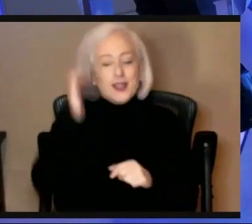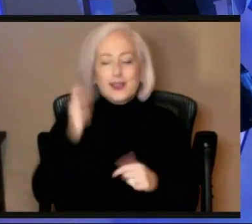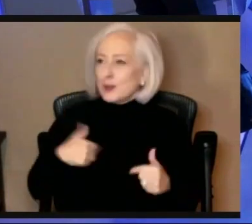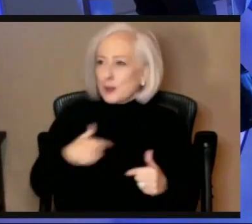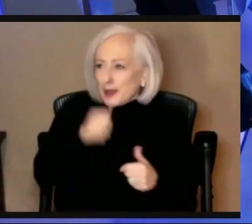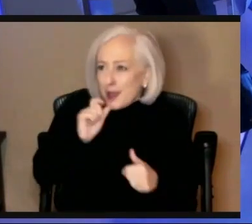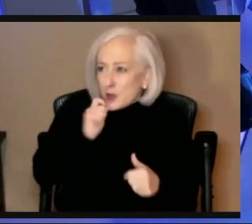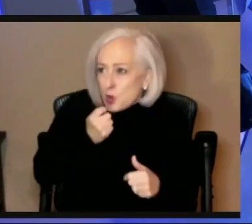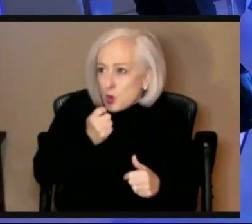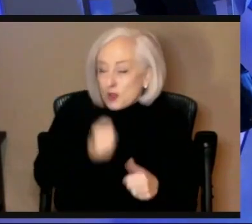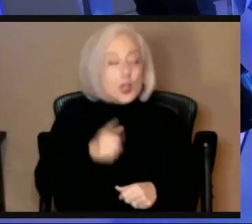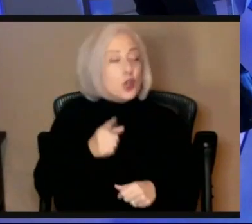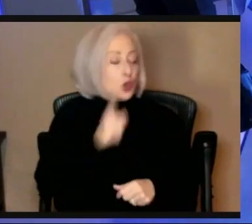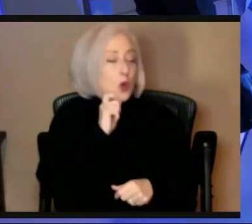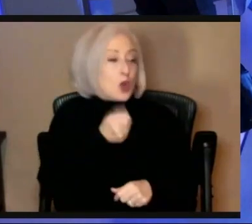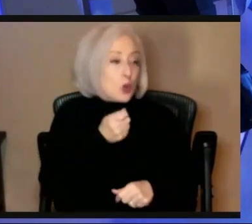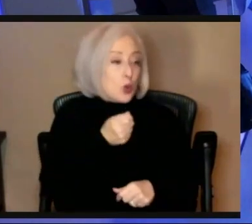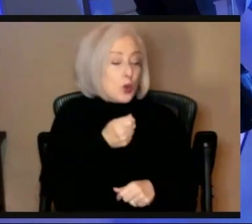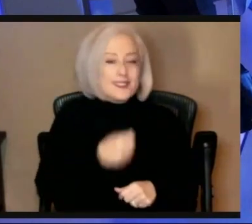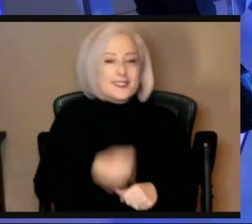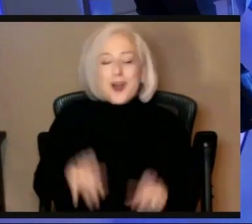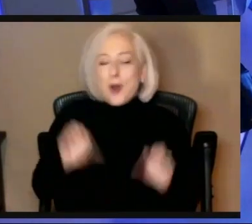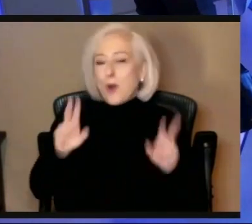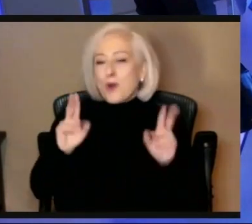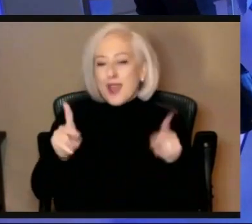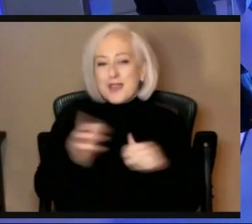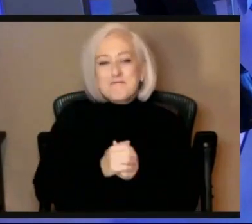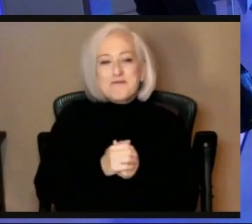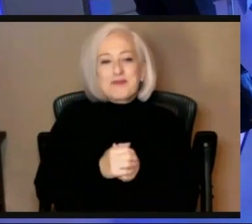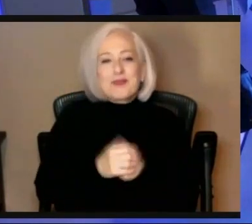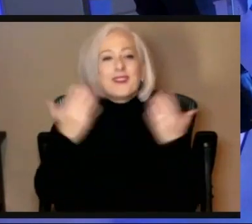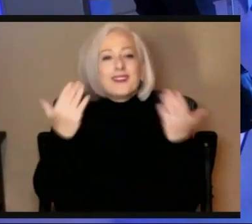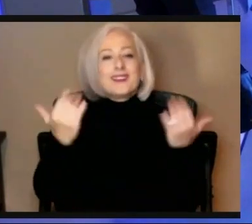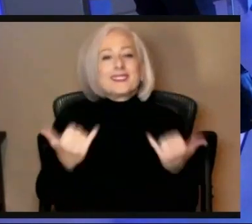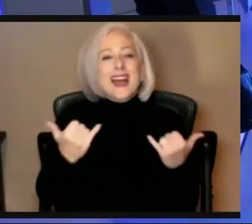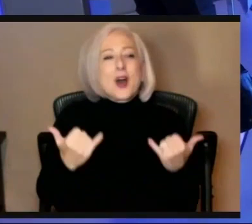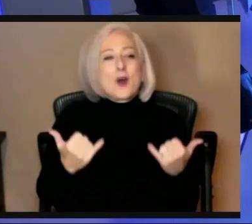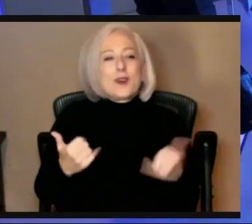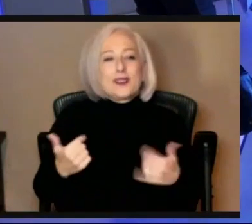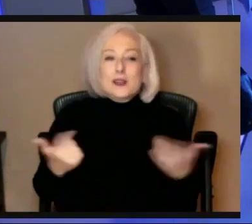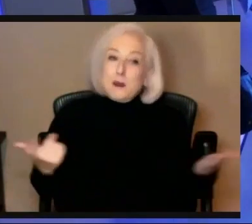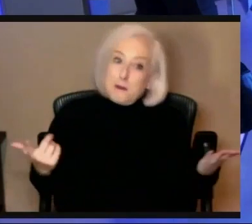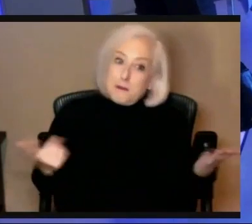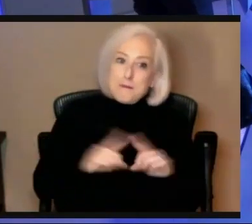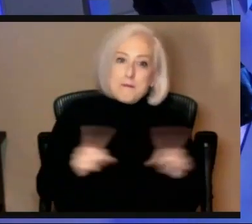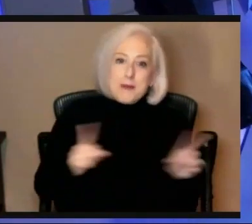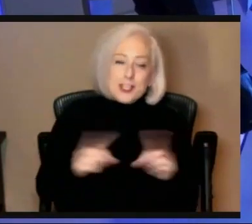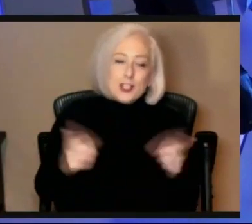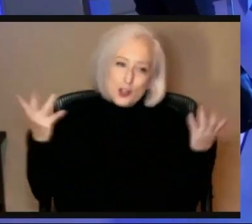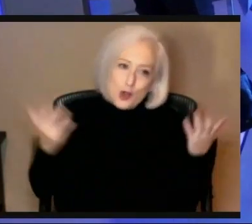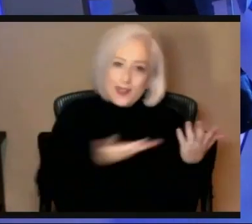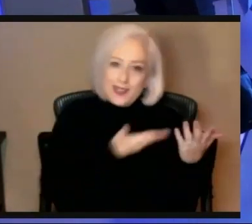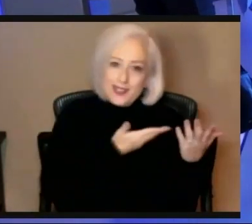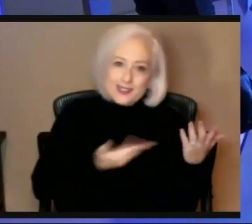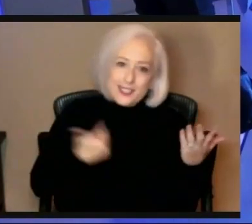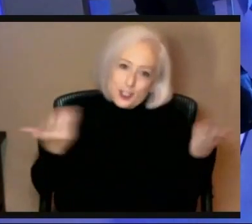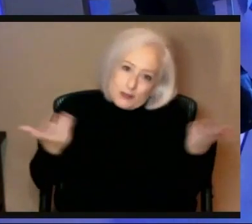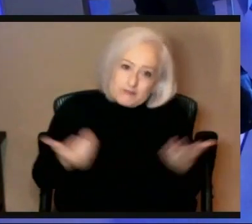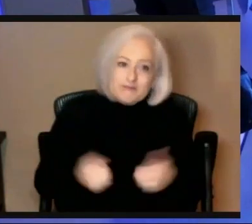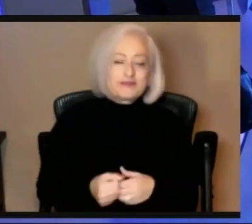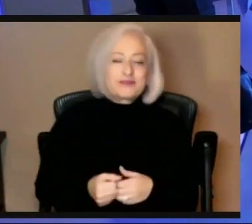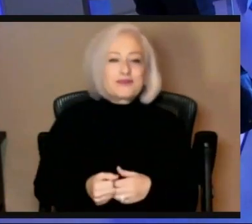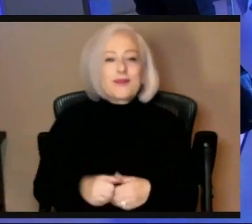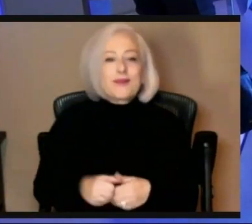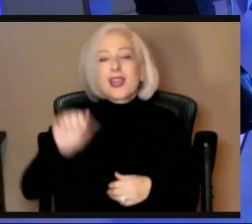are the coolest, actually. Okay. Jess. All right. Angela But wants Normal's here. That just I know. lowers the bar. I know, right? Okay, so Angela wants to know